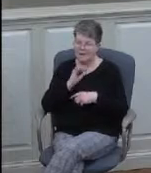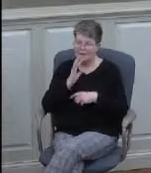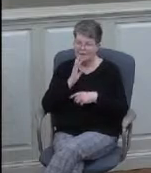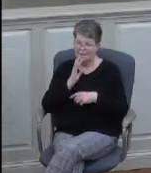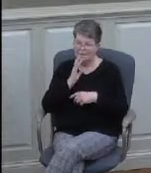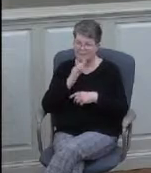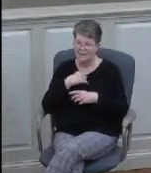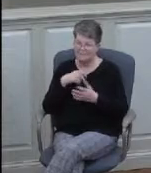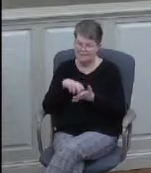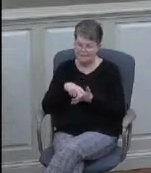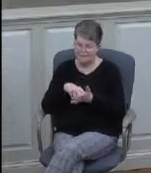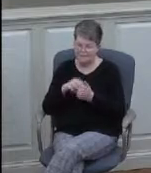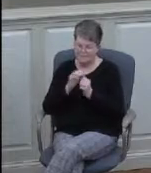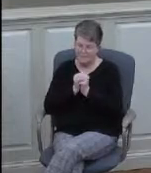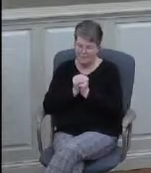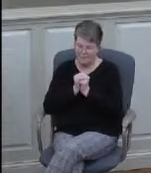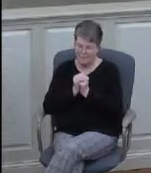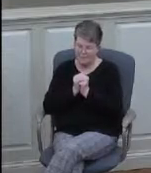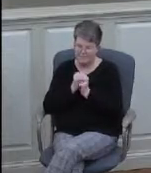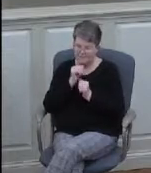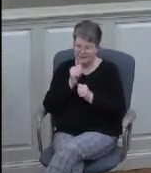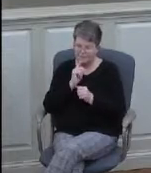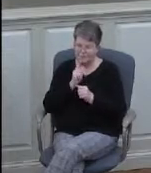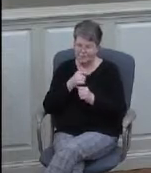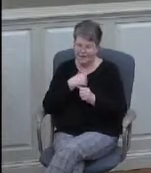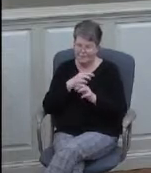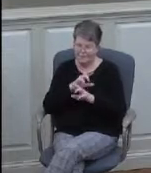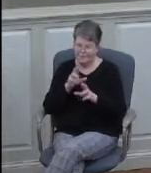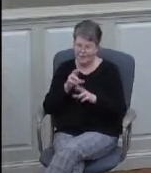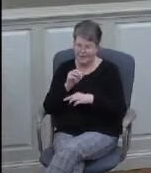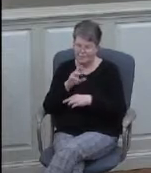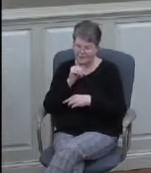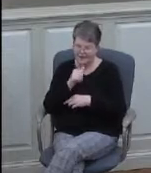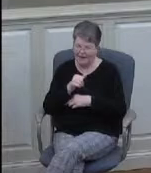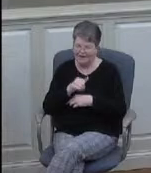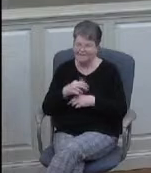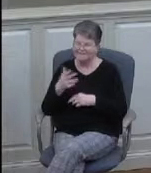knees praying. I'm not sure if I'm ready or not.